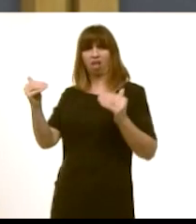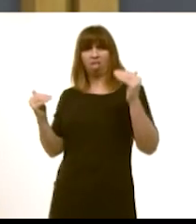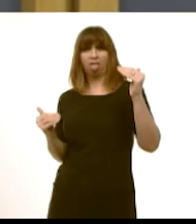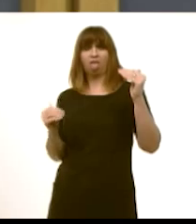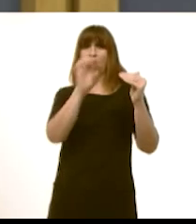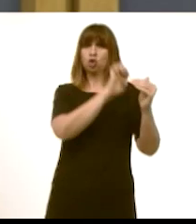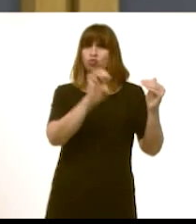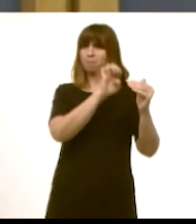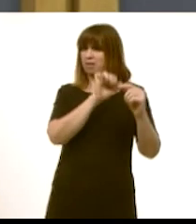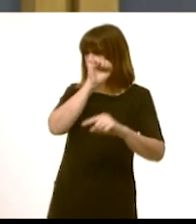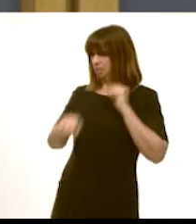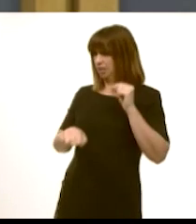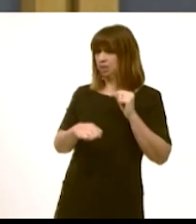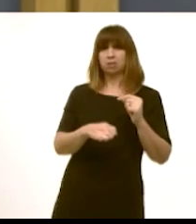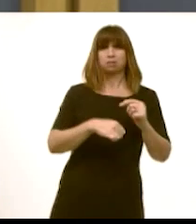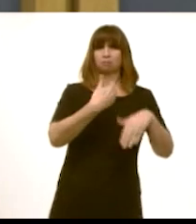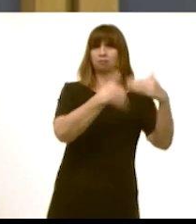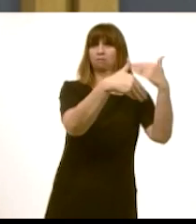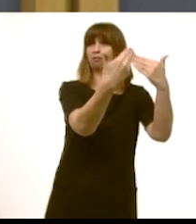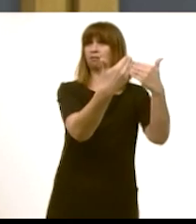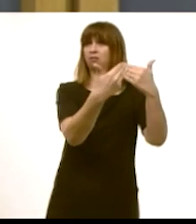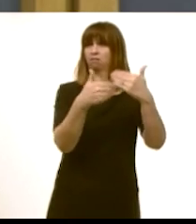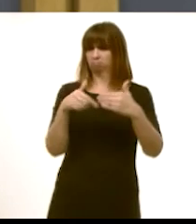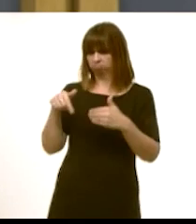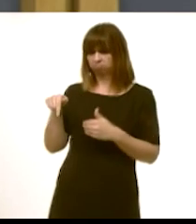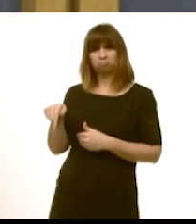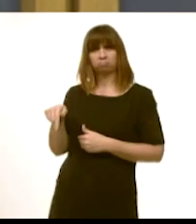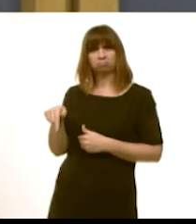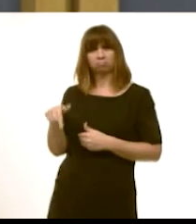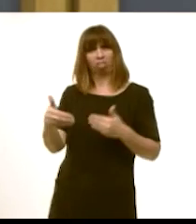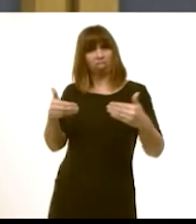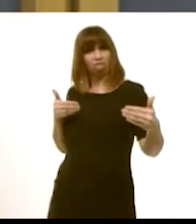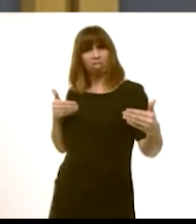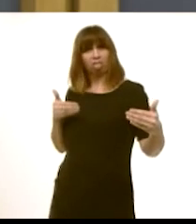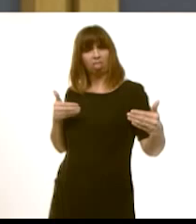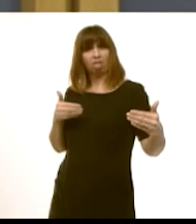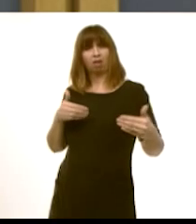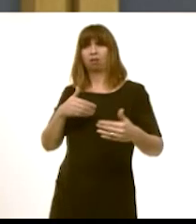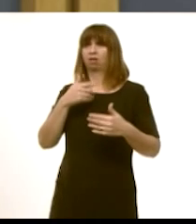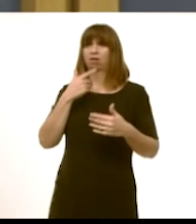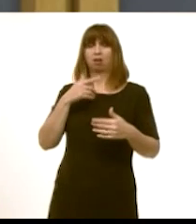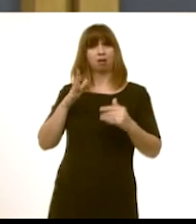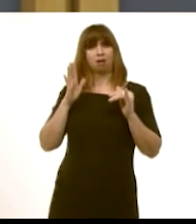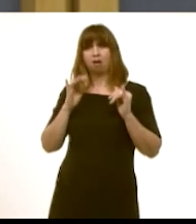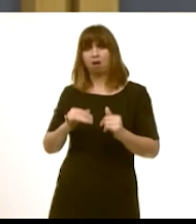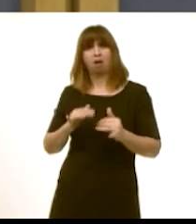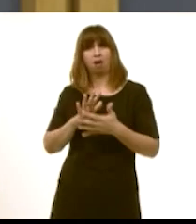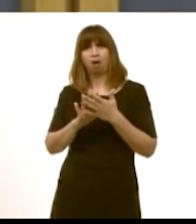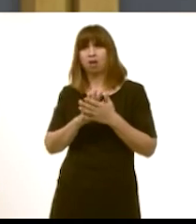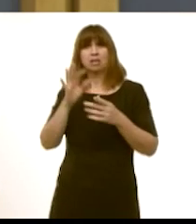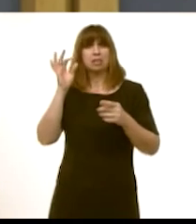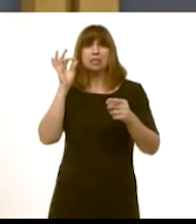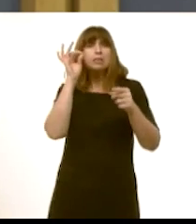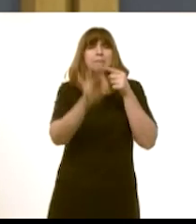UK Lung Cancer Coalition recently highlighted what they call unacceptable variation in access to